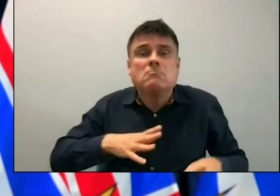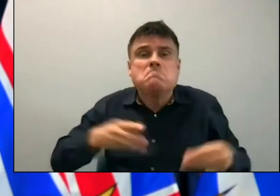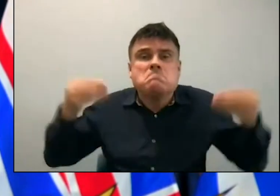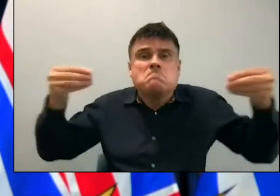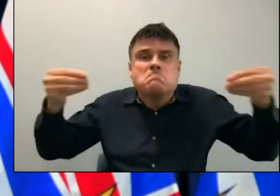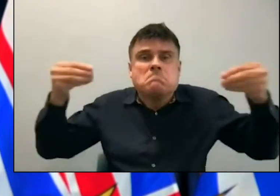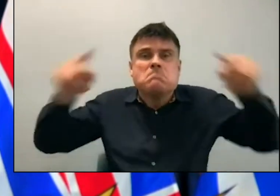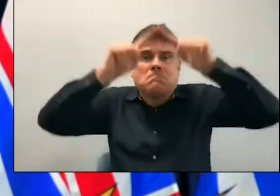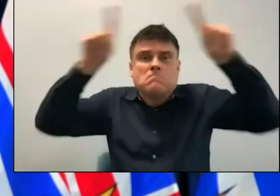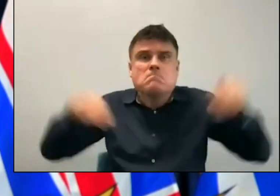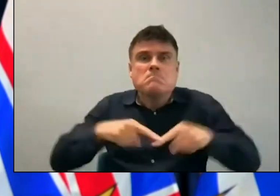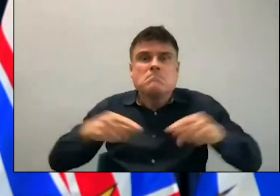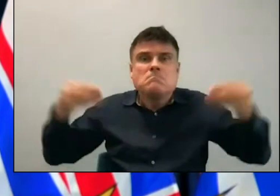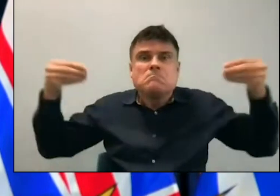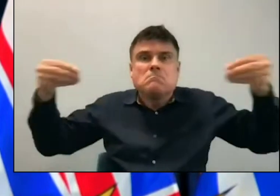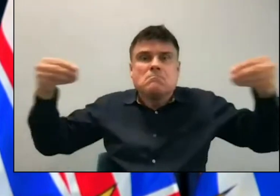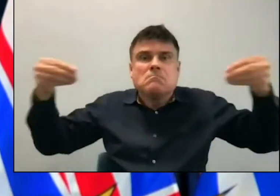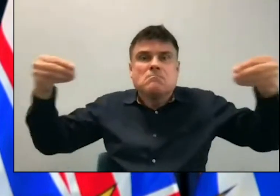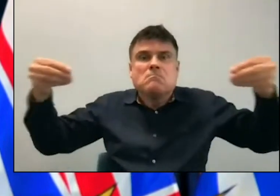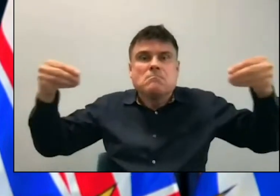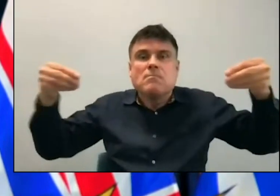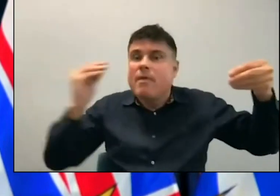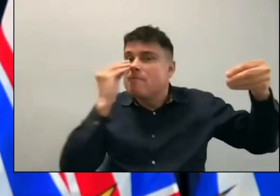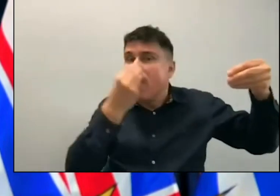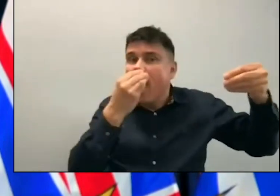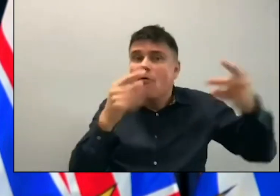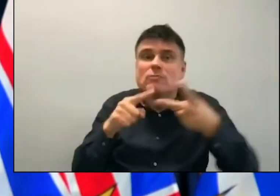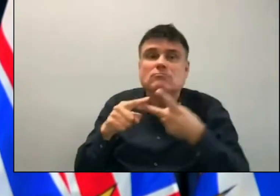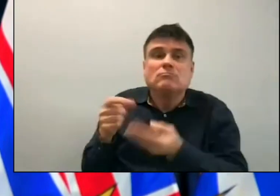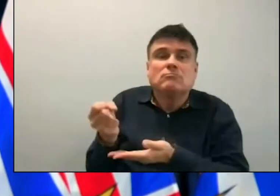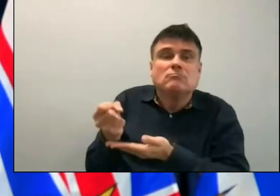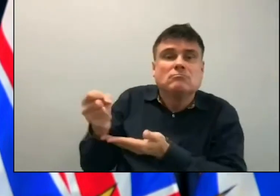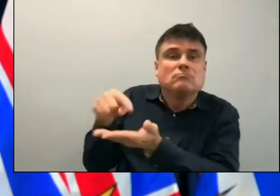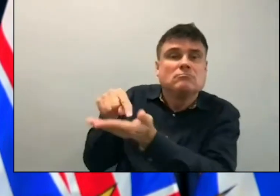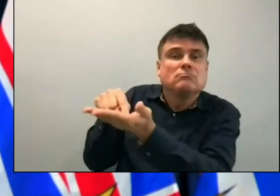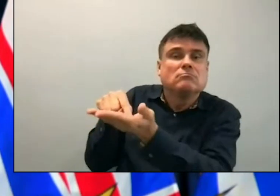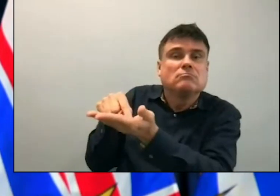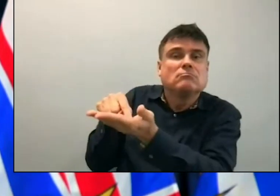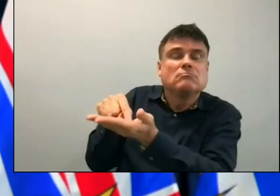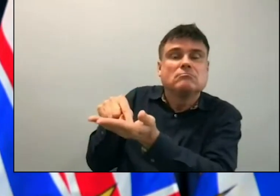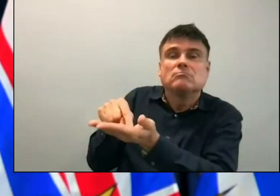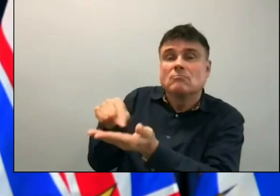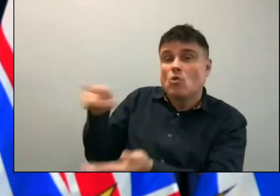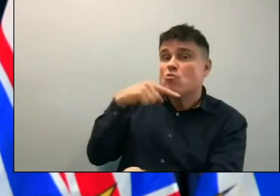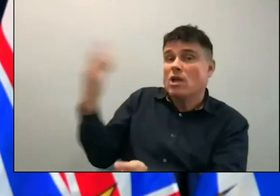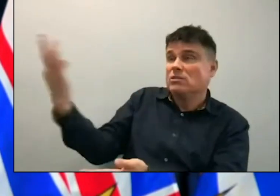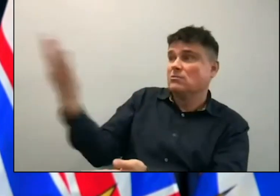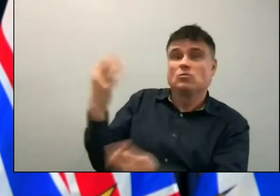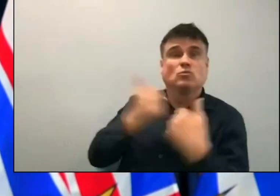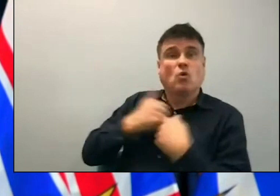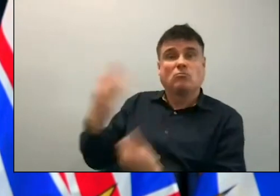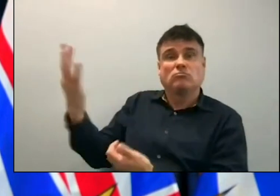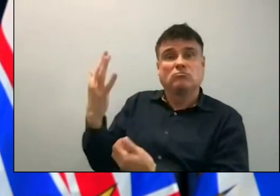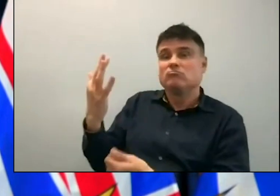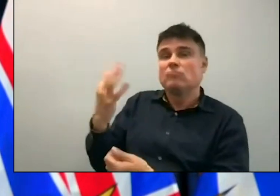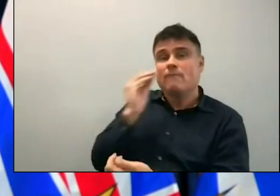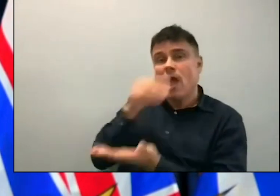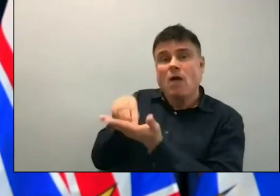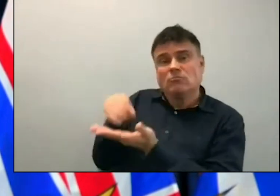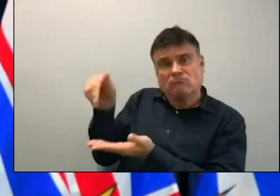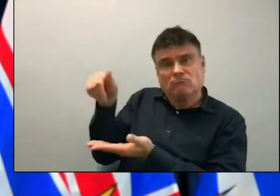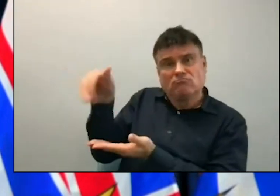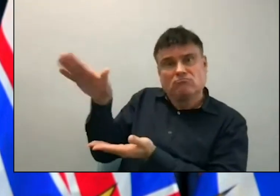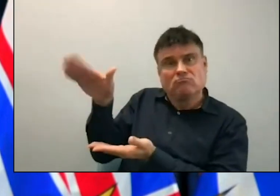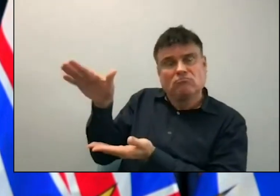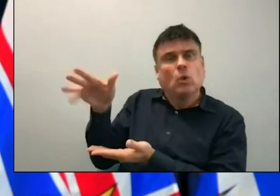women with sunflower seeds in their hands, telling Russians to go home. that is so moving,